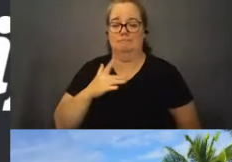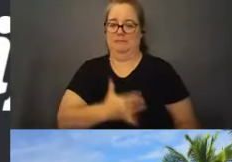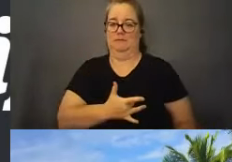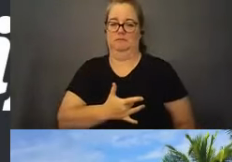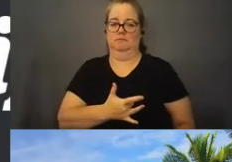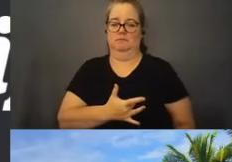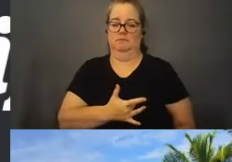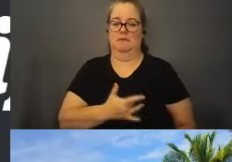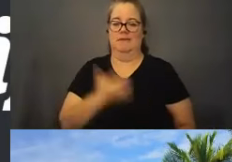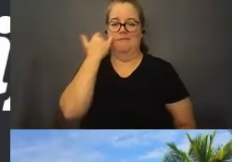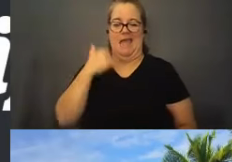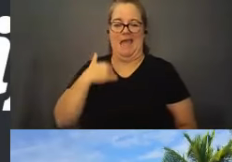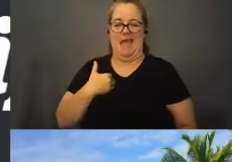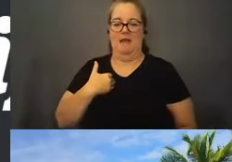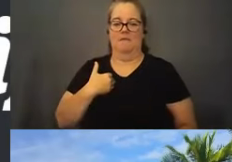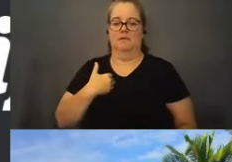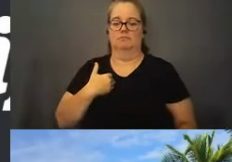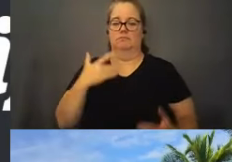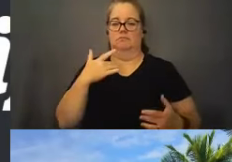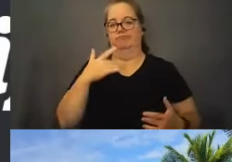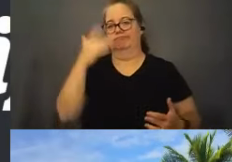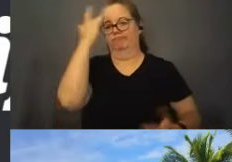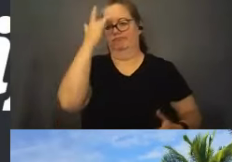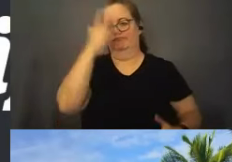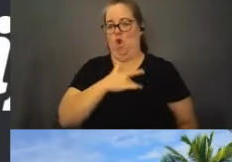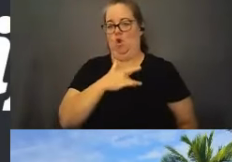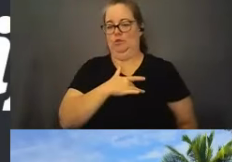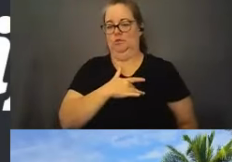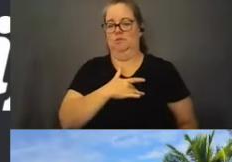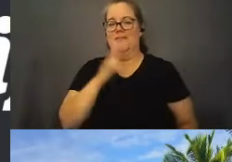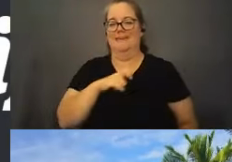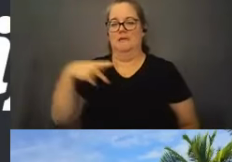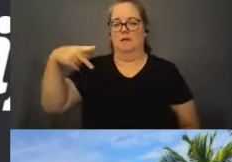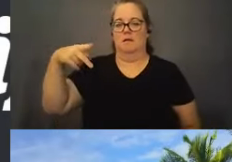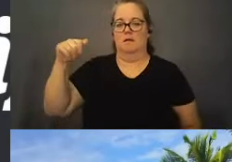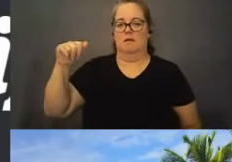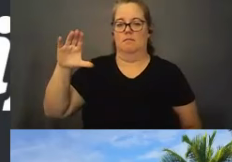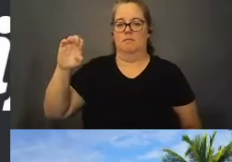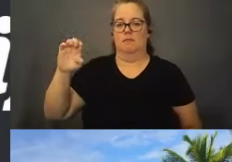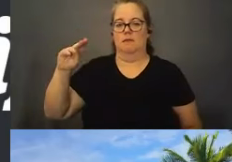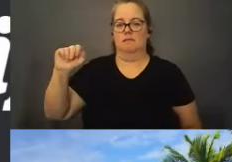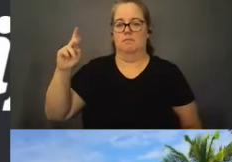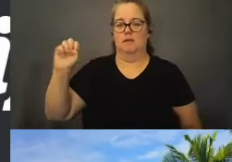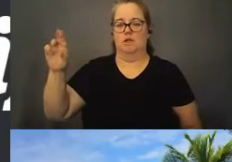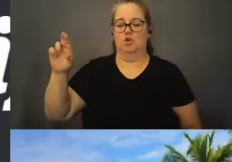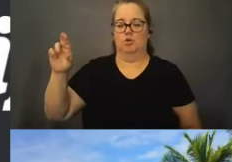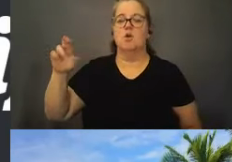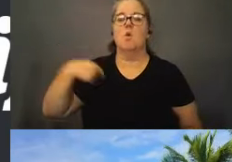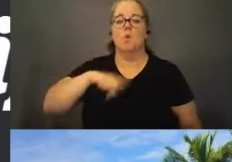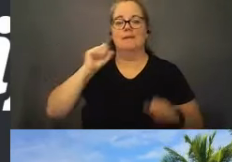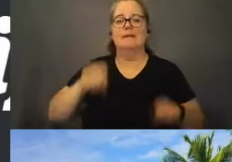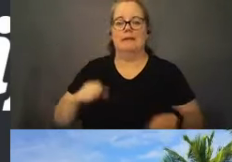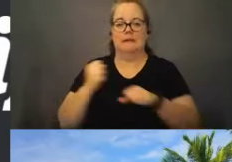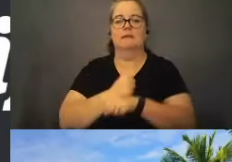a cardiac condition and they need to get a pacemaker, we can also get one that